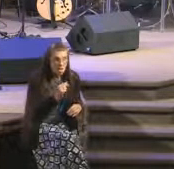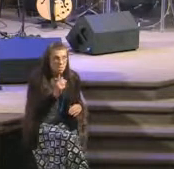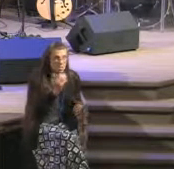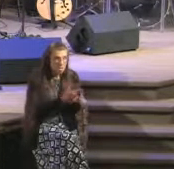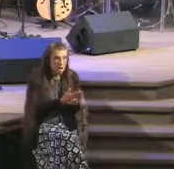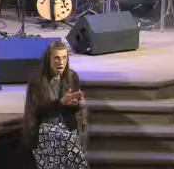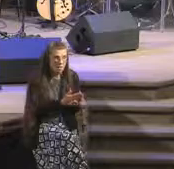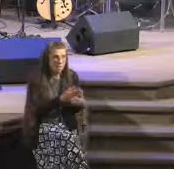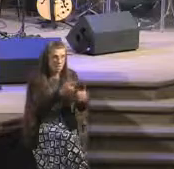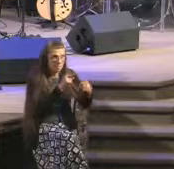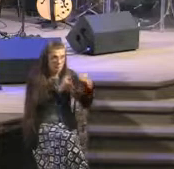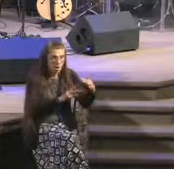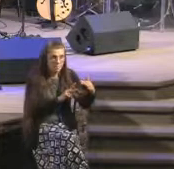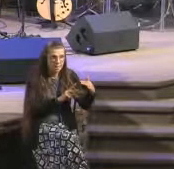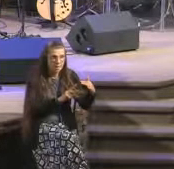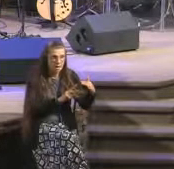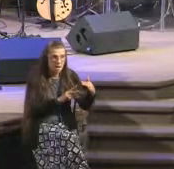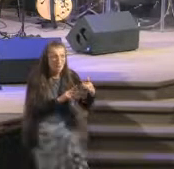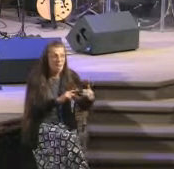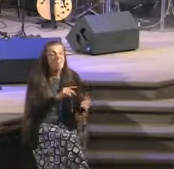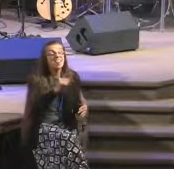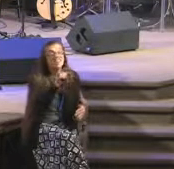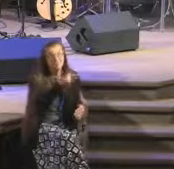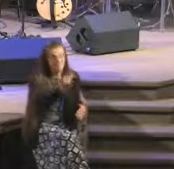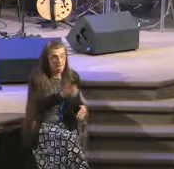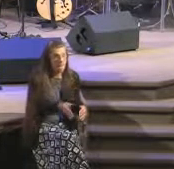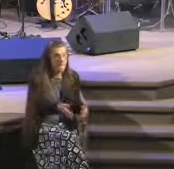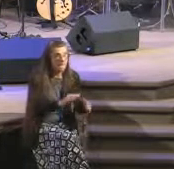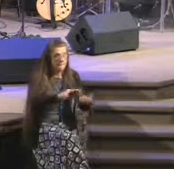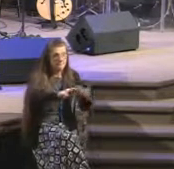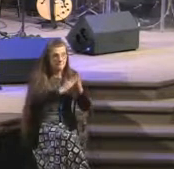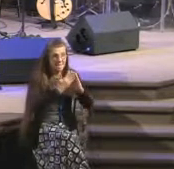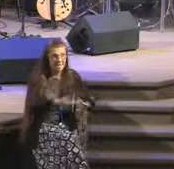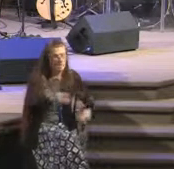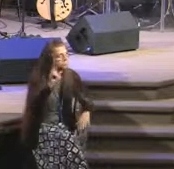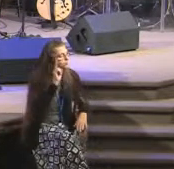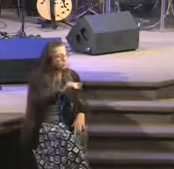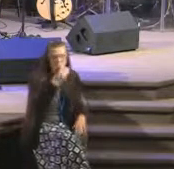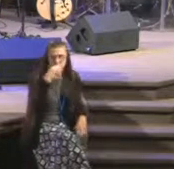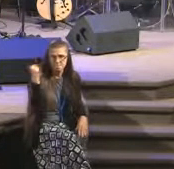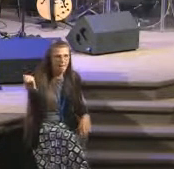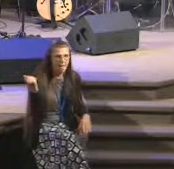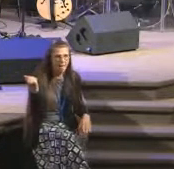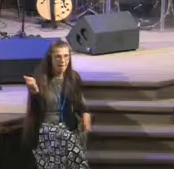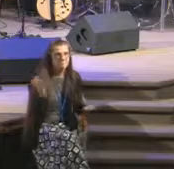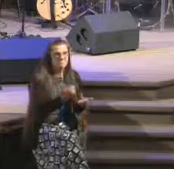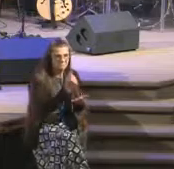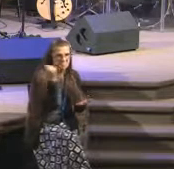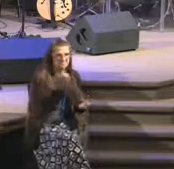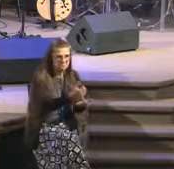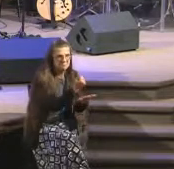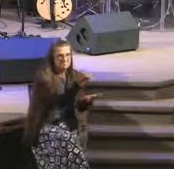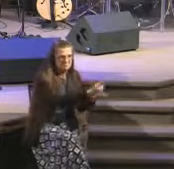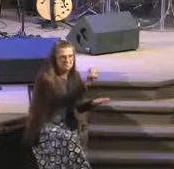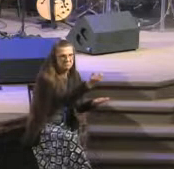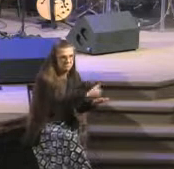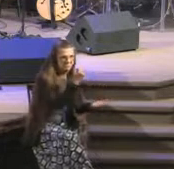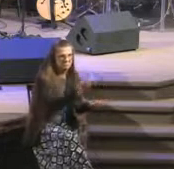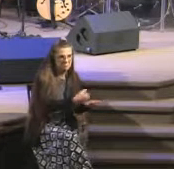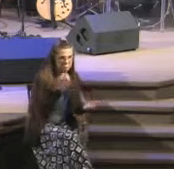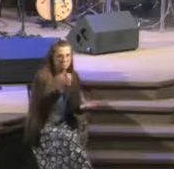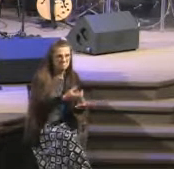the prophet, but they became just as bad, deceiving and manipulating for their own gain as well. Getting and